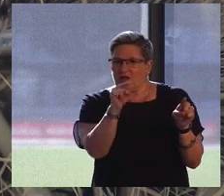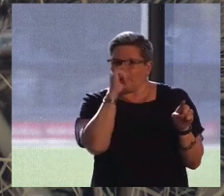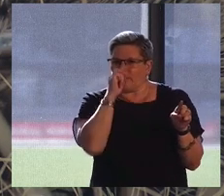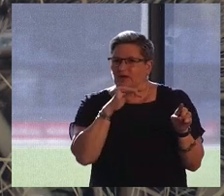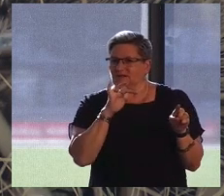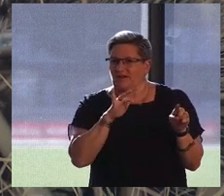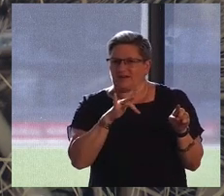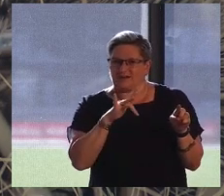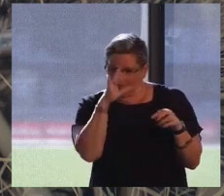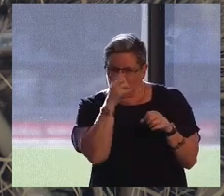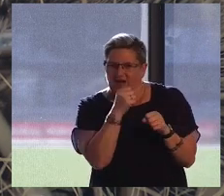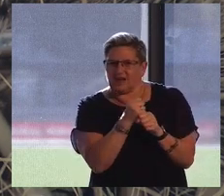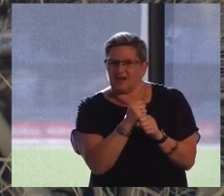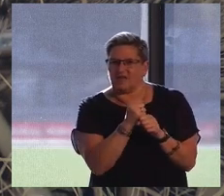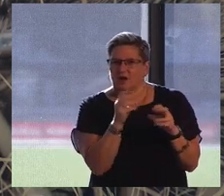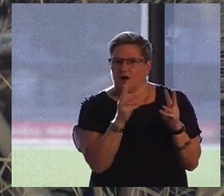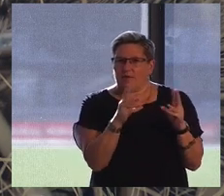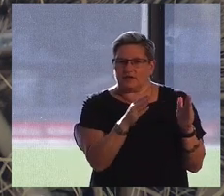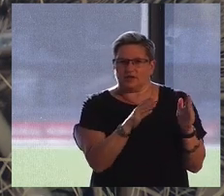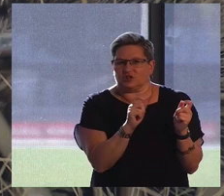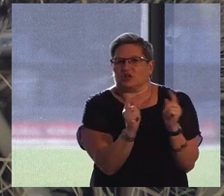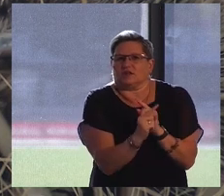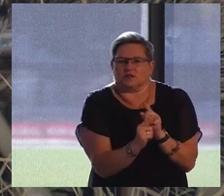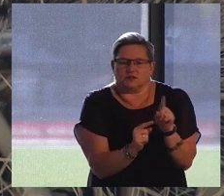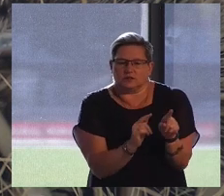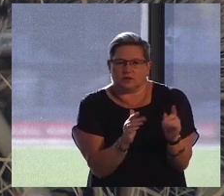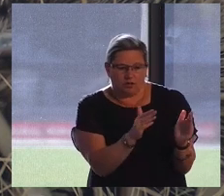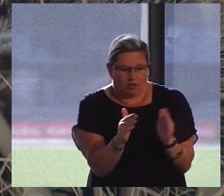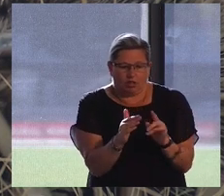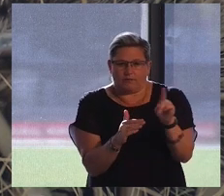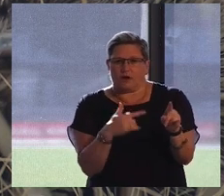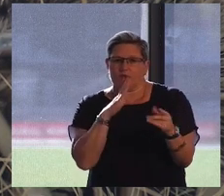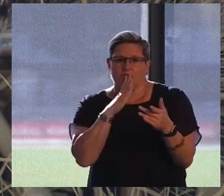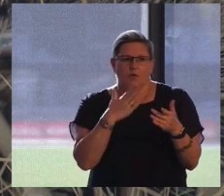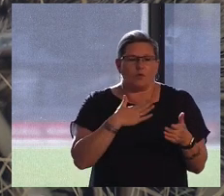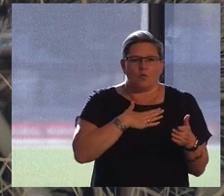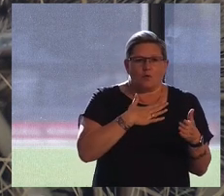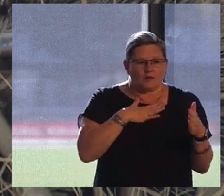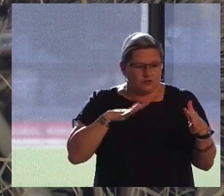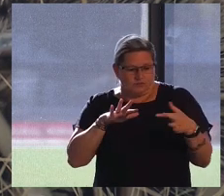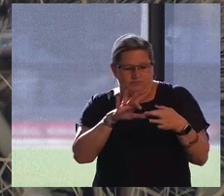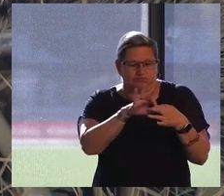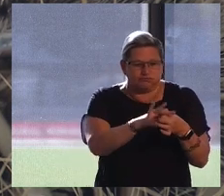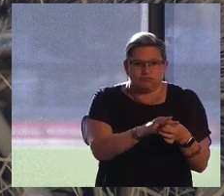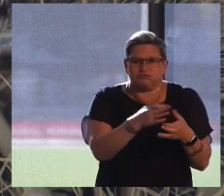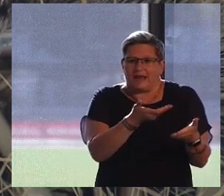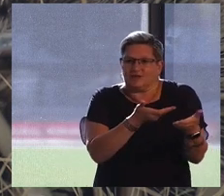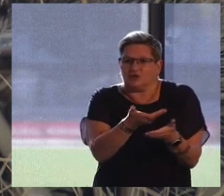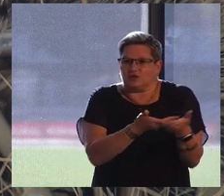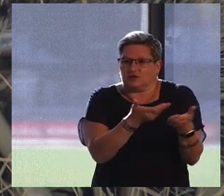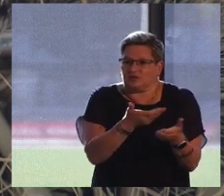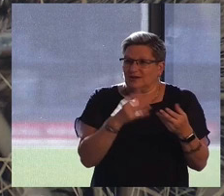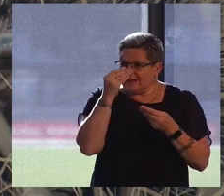climate, but being willing to engage. It's so important. And don't ever give up on people. So John